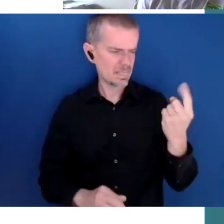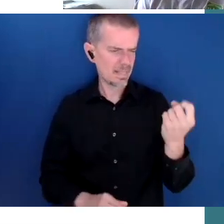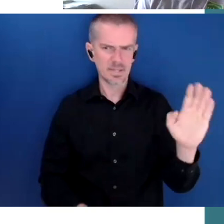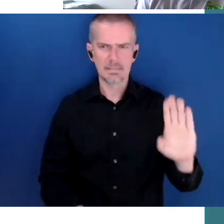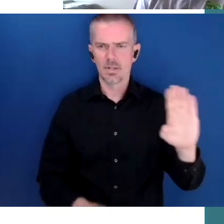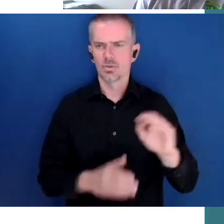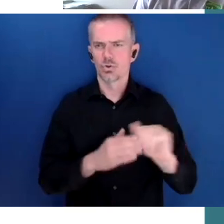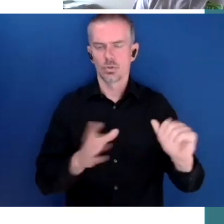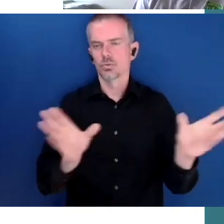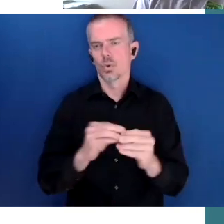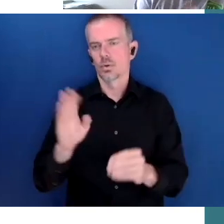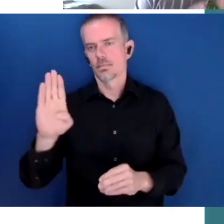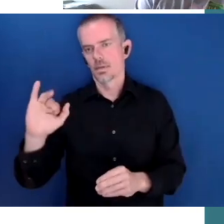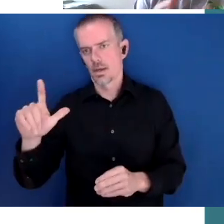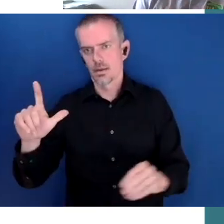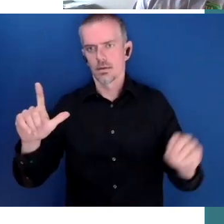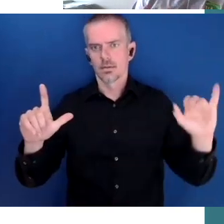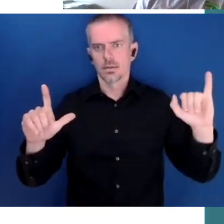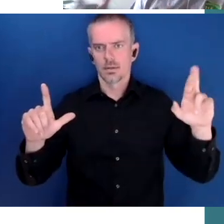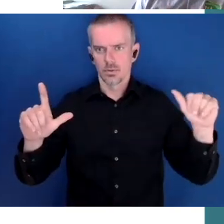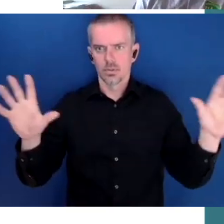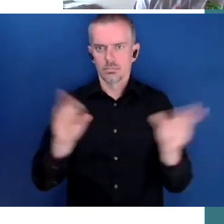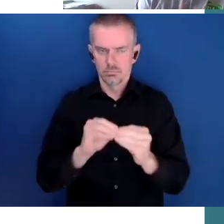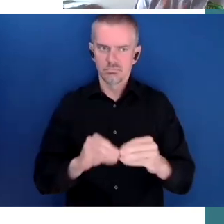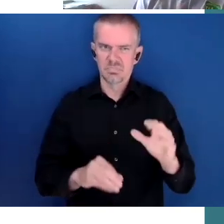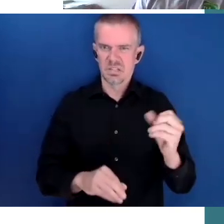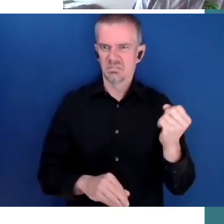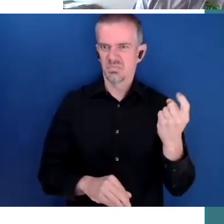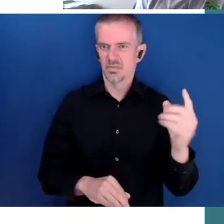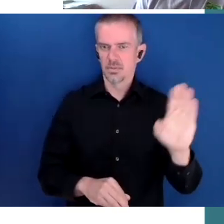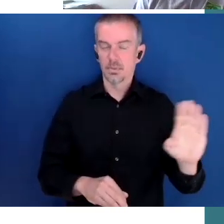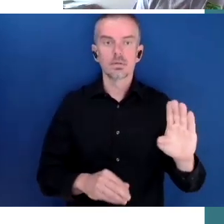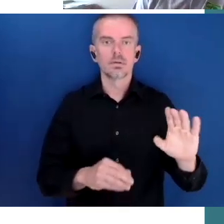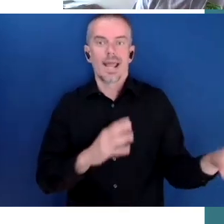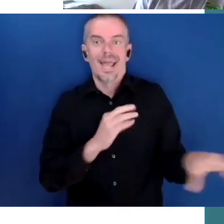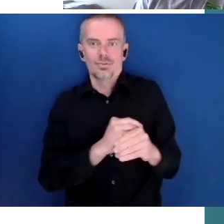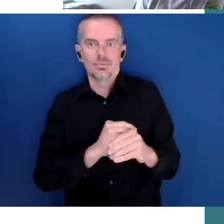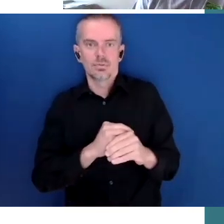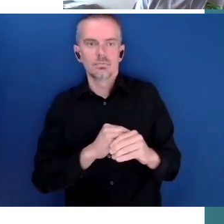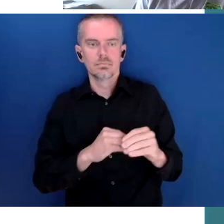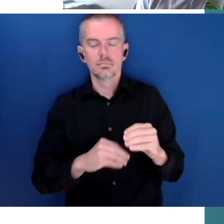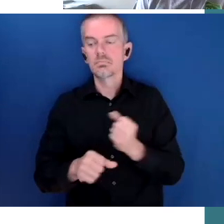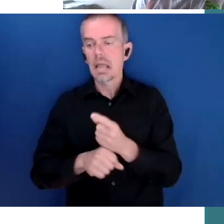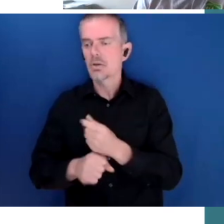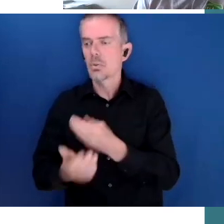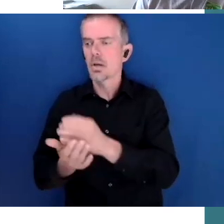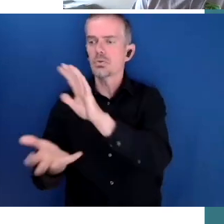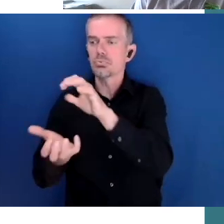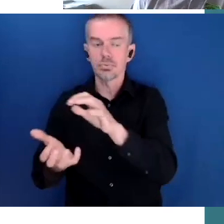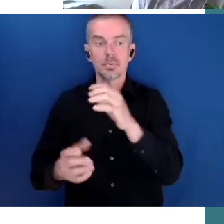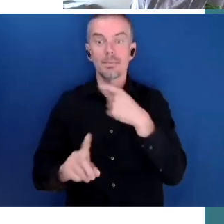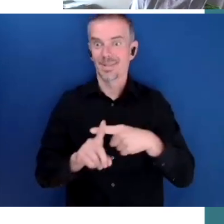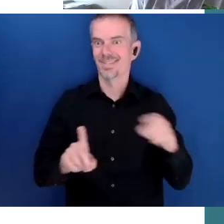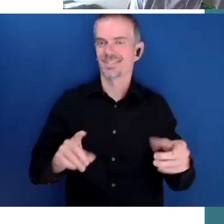two laws to supplement those annual appropriations for different programs that we have. And in some